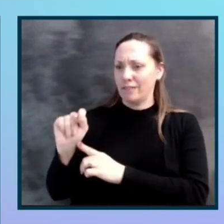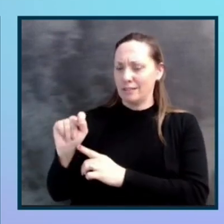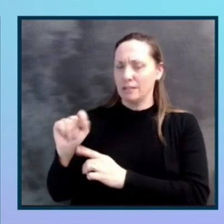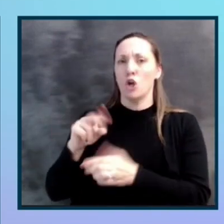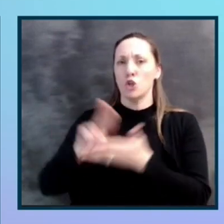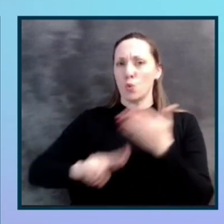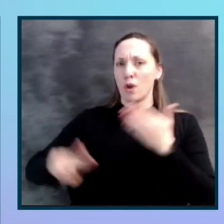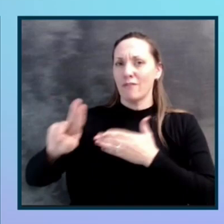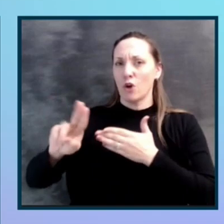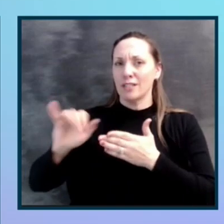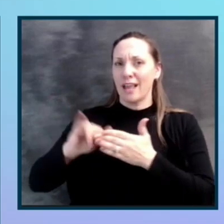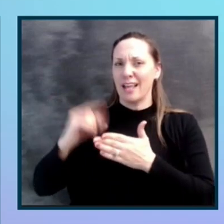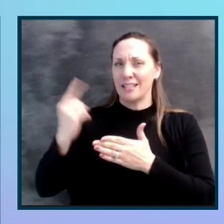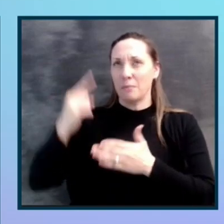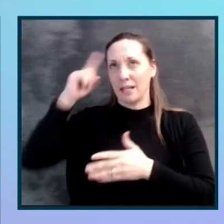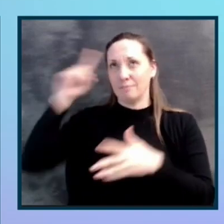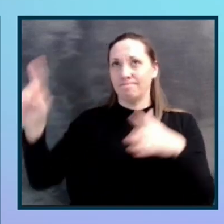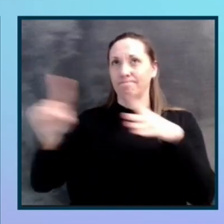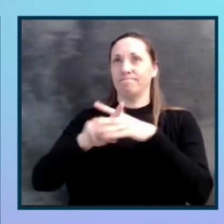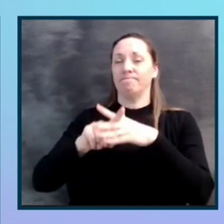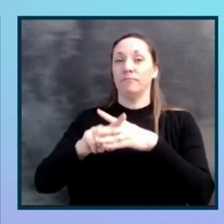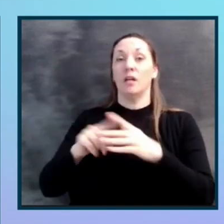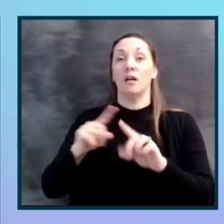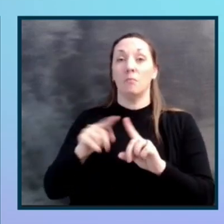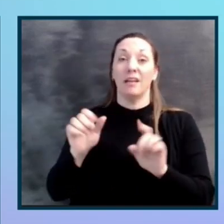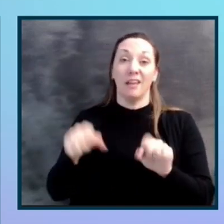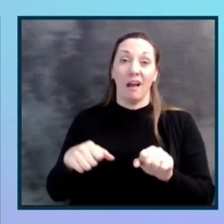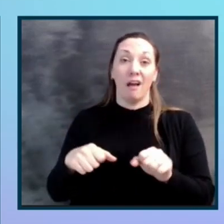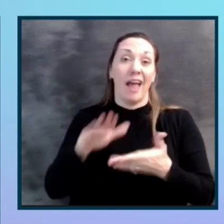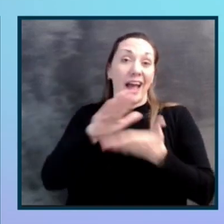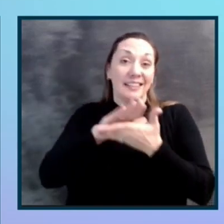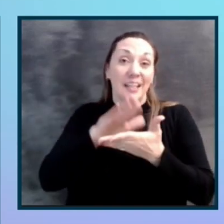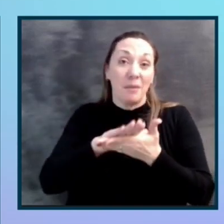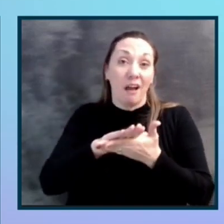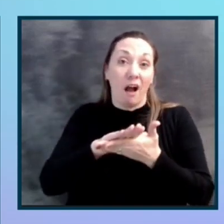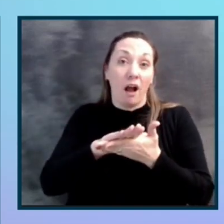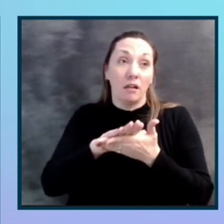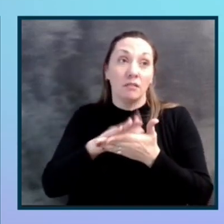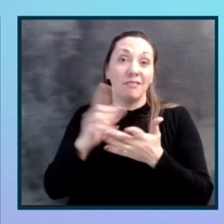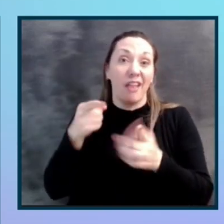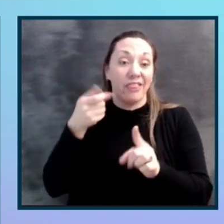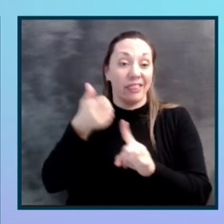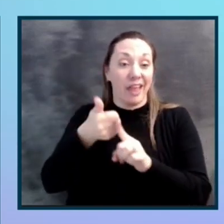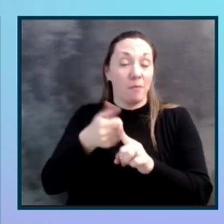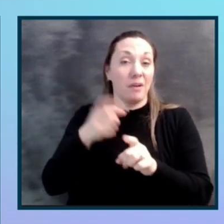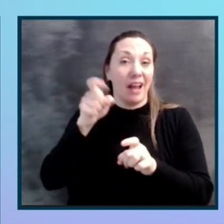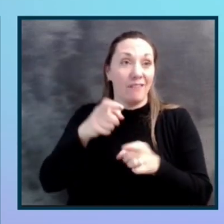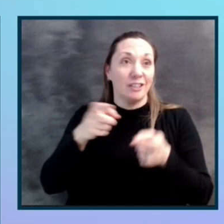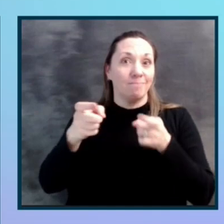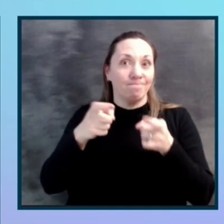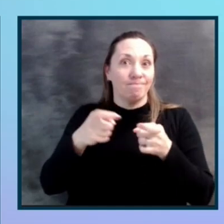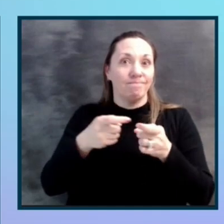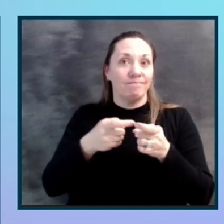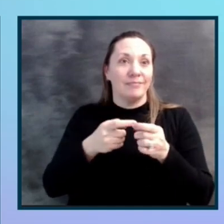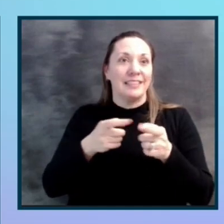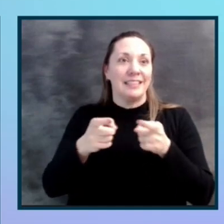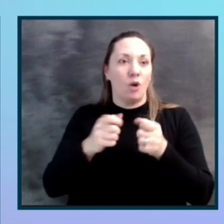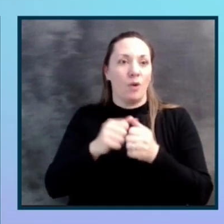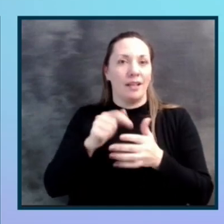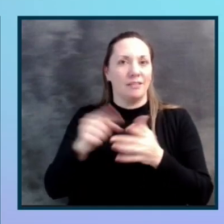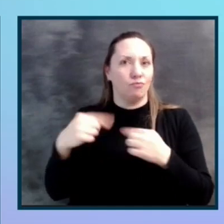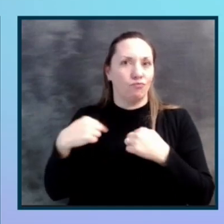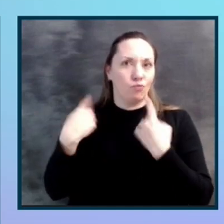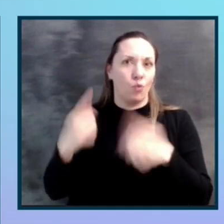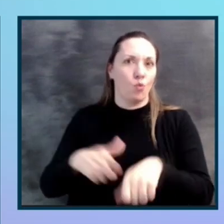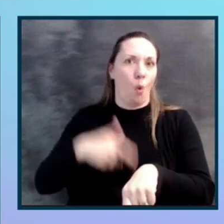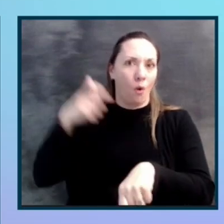to mind. But yeah, academia has been having to navigate this for much longer. So